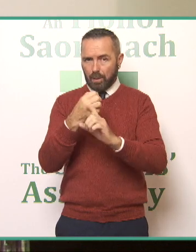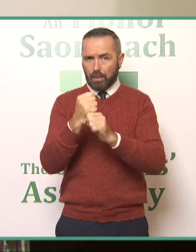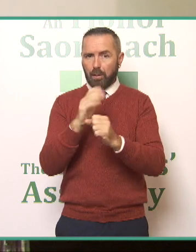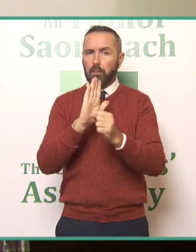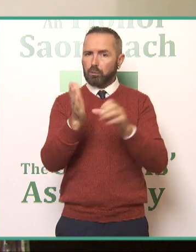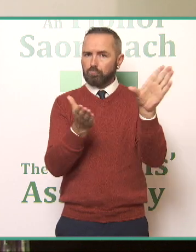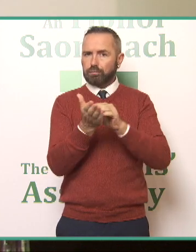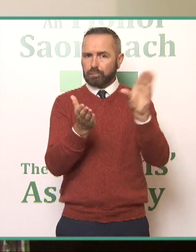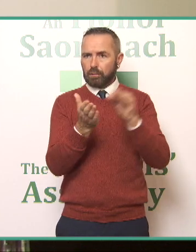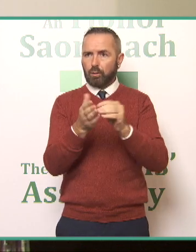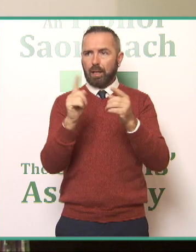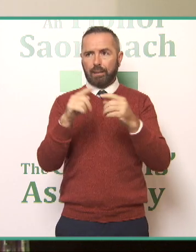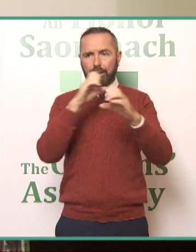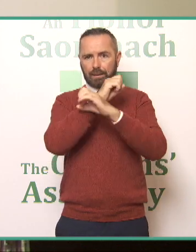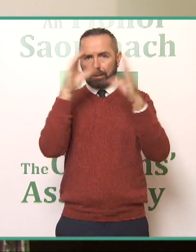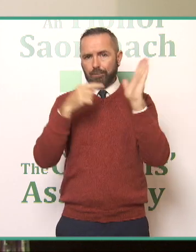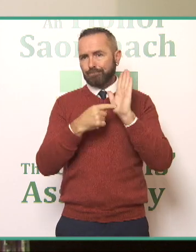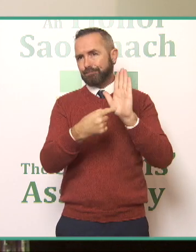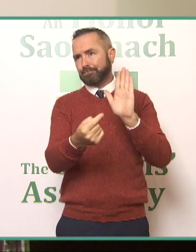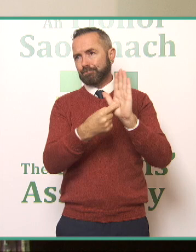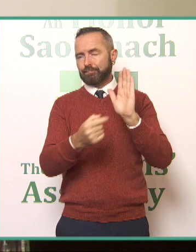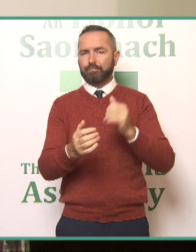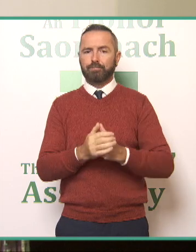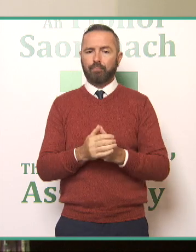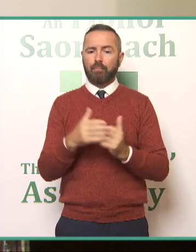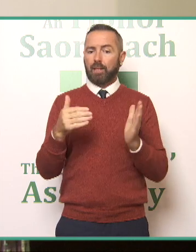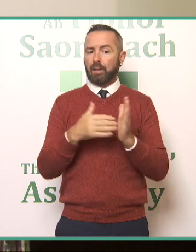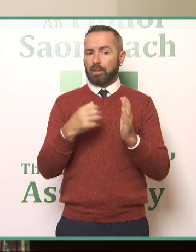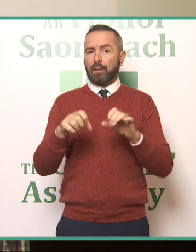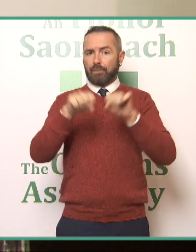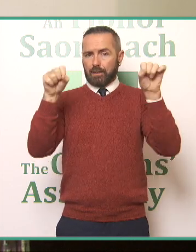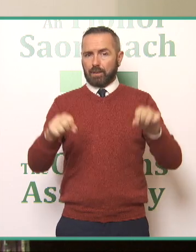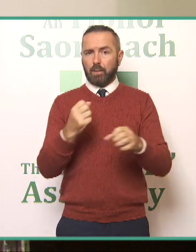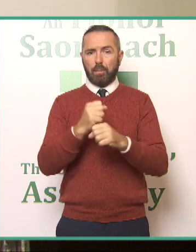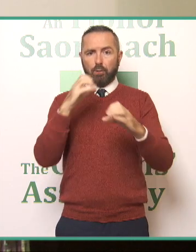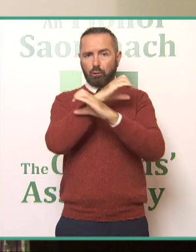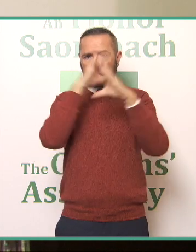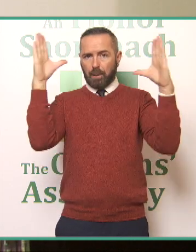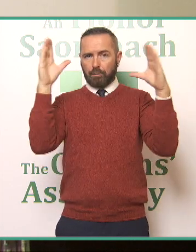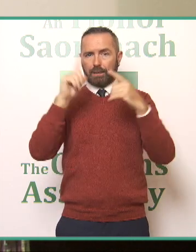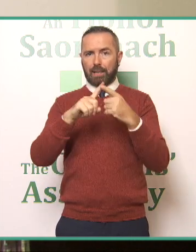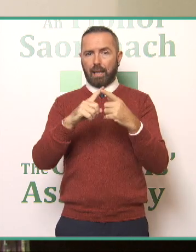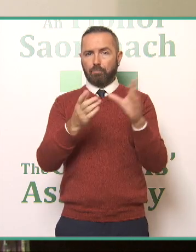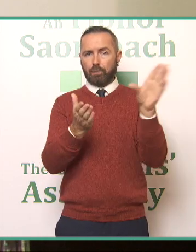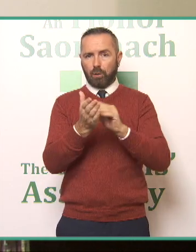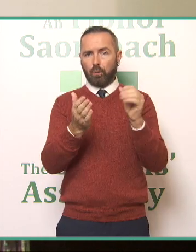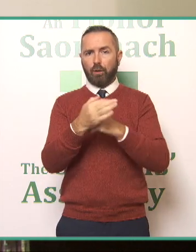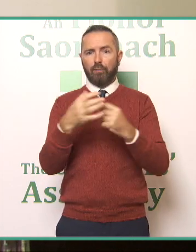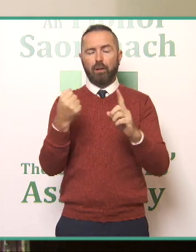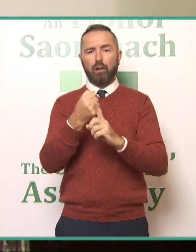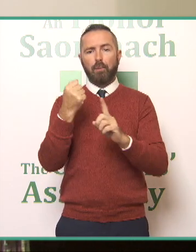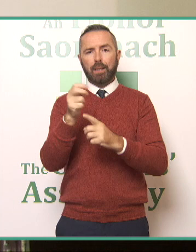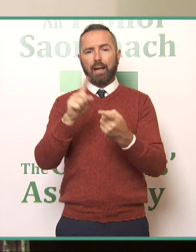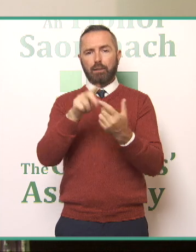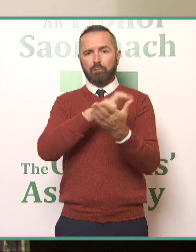recorded and transparency. The trouble is, there is mechanisms, Mary probably know about this, about transparency and recording of lobbying registers,